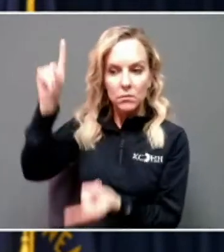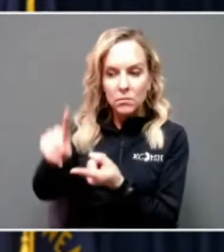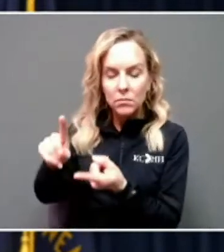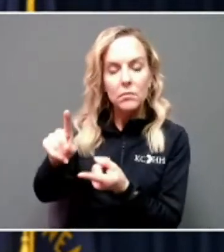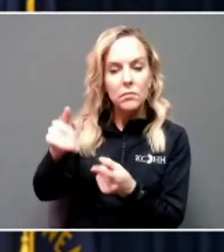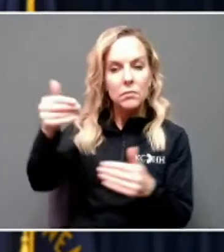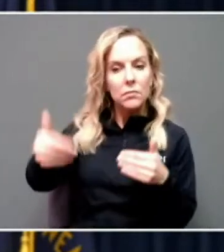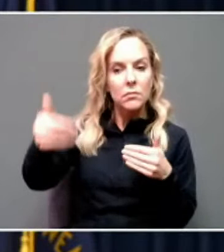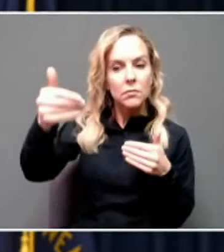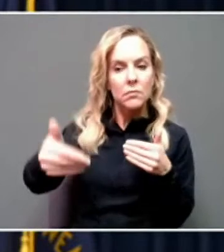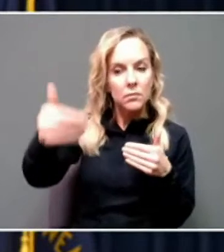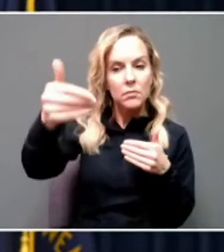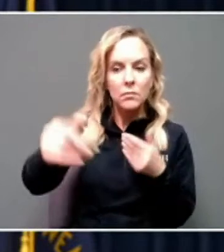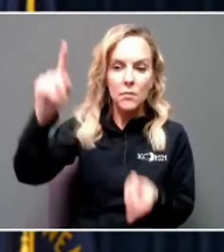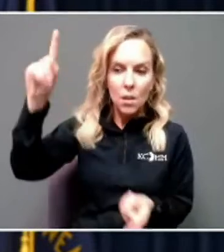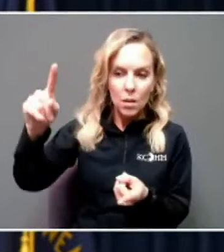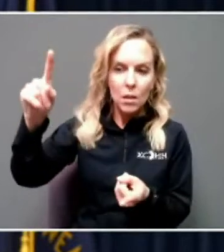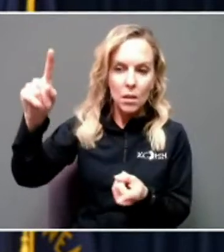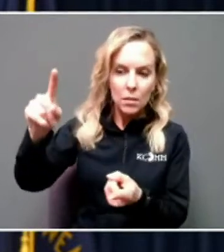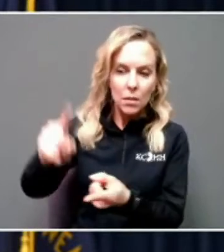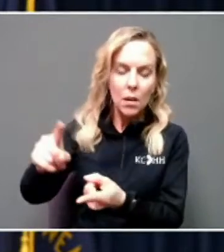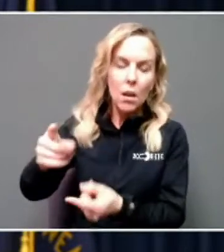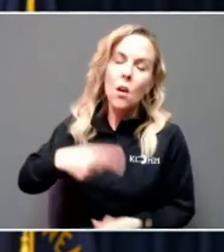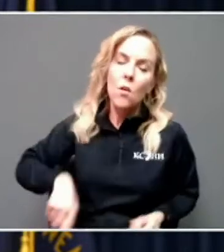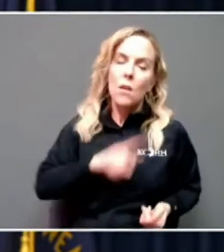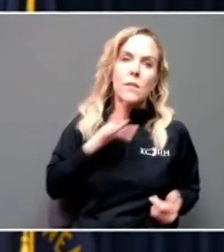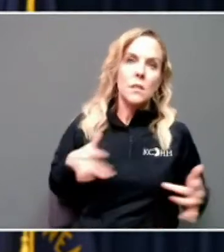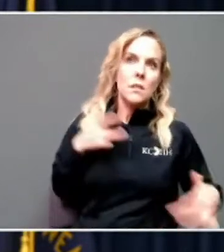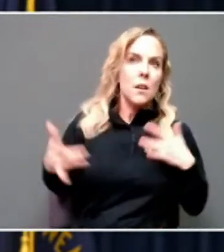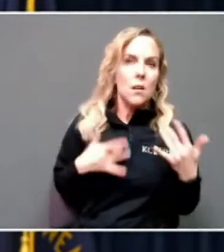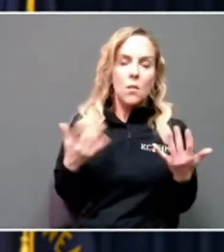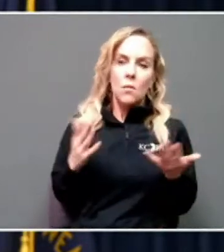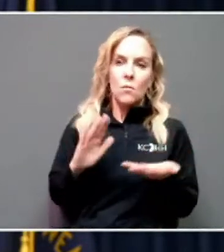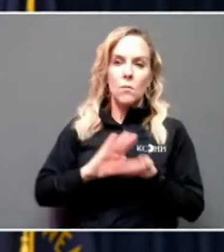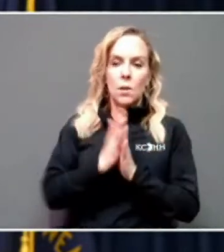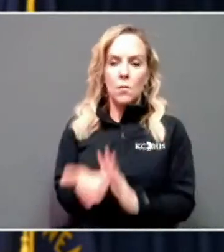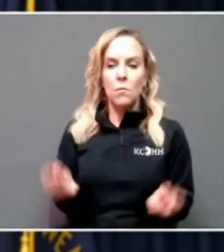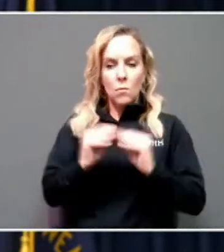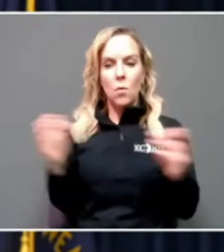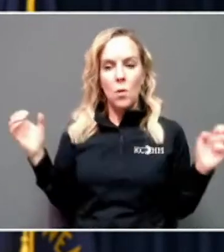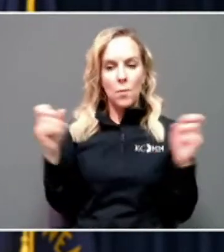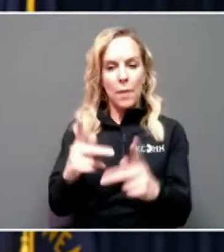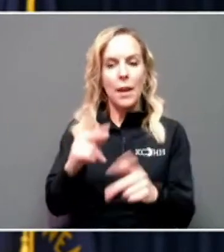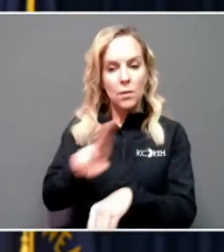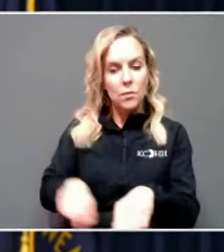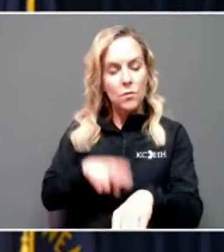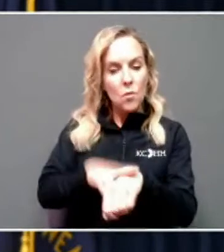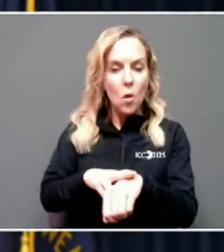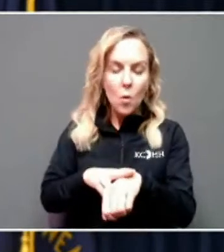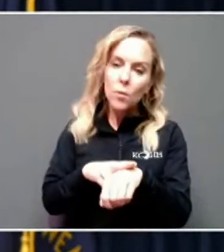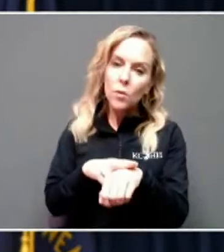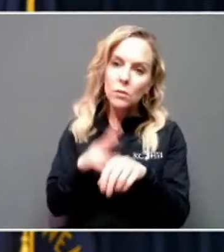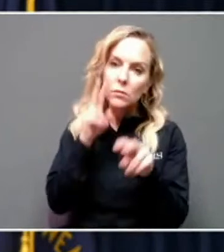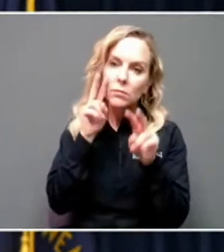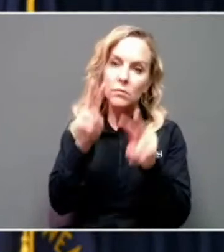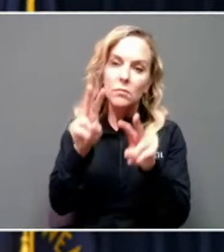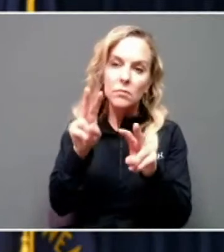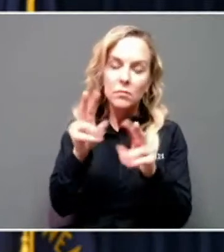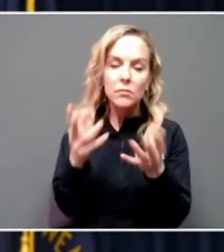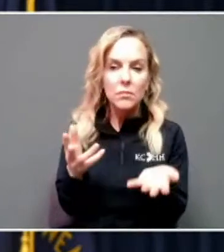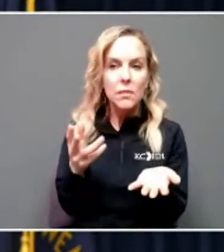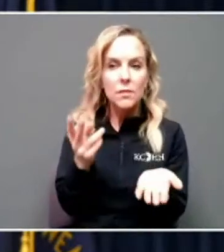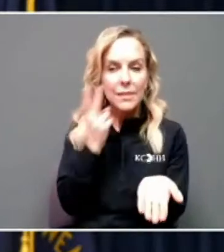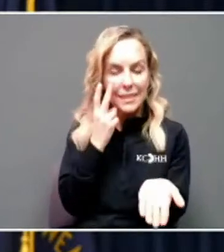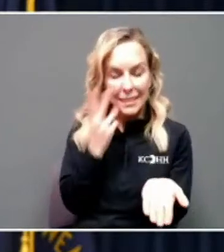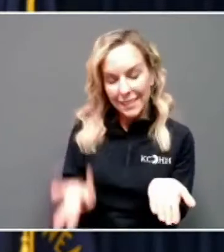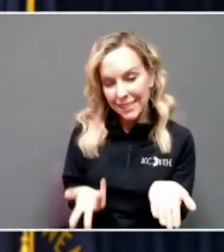exciting. I'm sure that we would all feel a lot more back to normal. It remains to be seen whether enough people have gotten